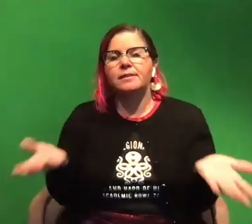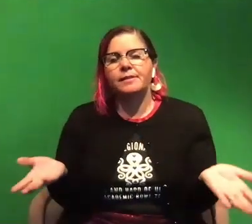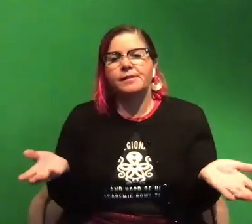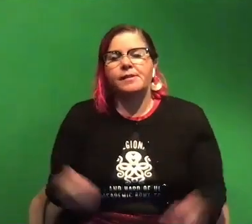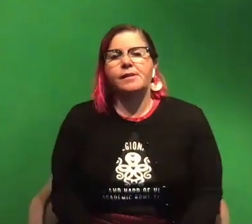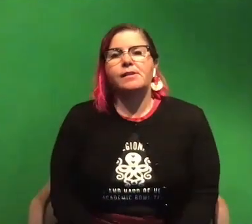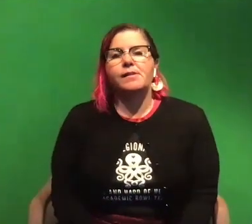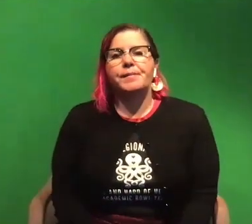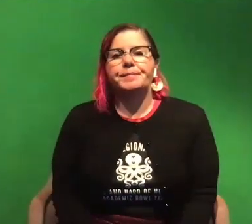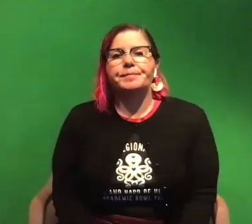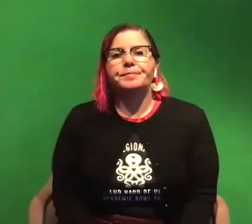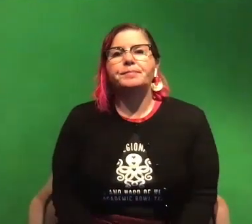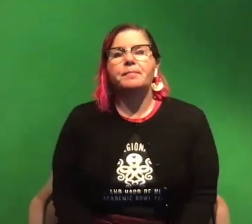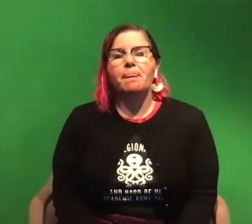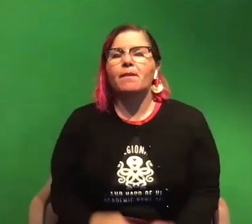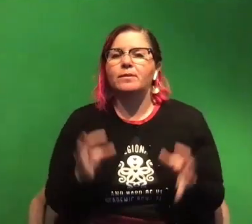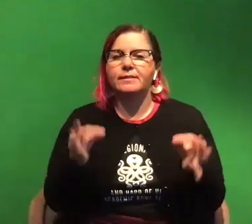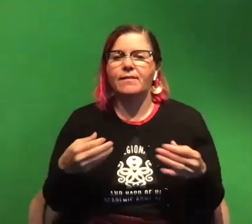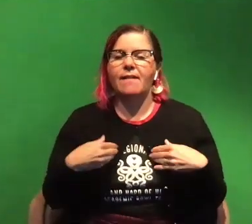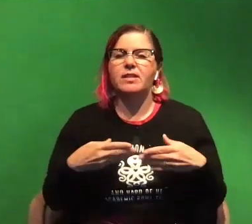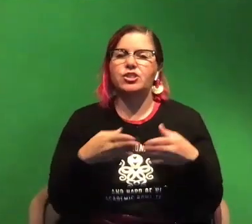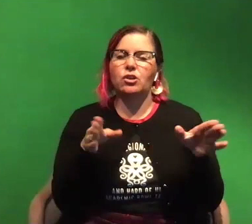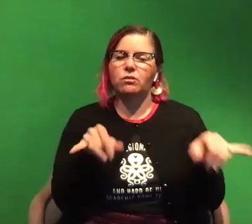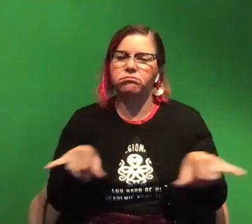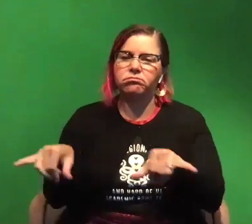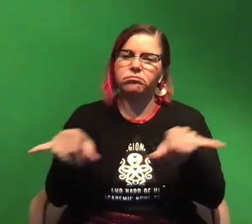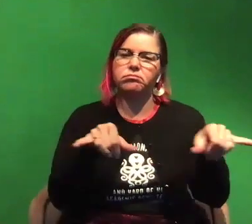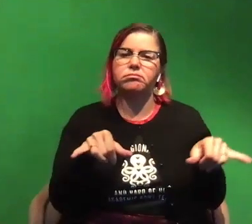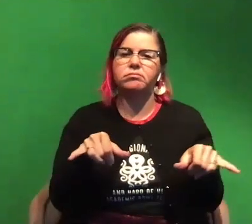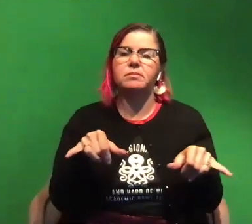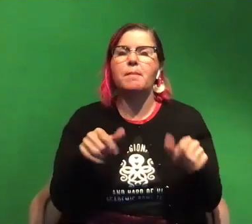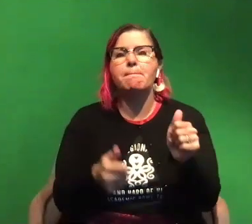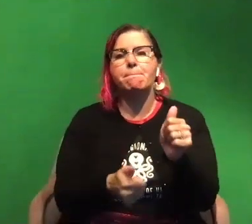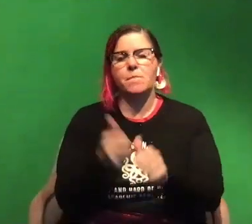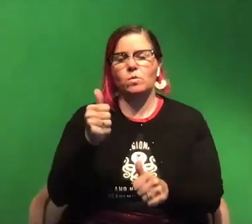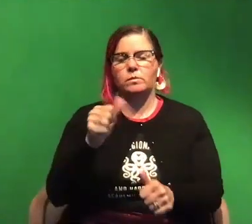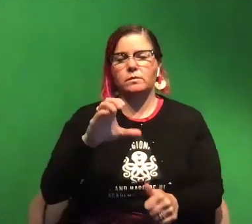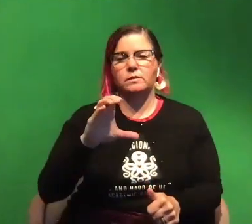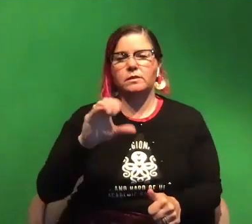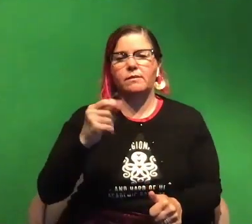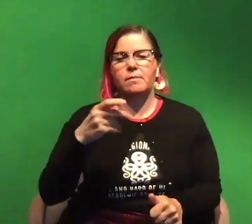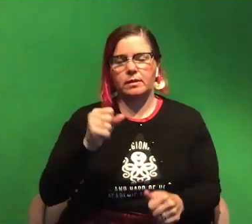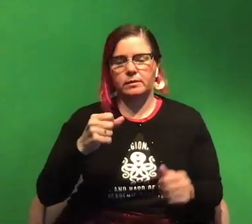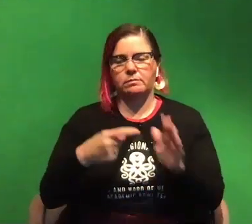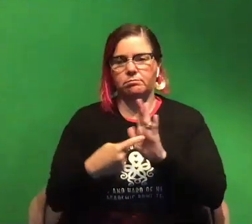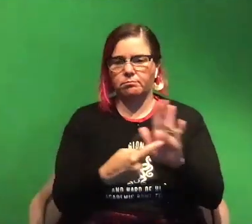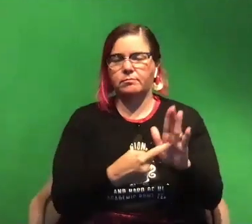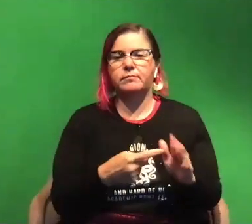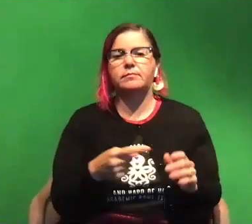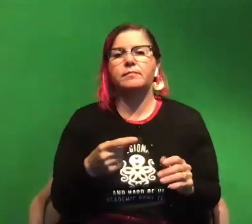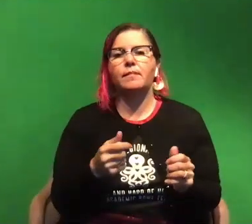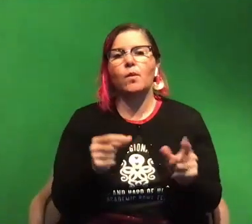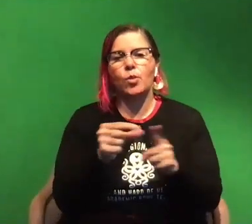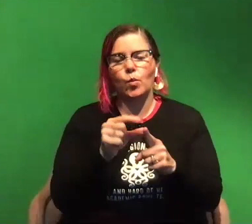You know, there are definitely some general commonalities that I'll say that most cephalopods exhibit. So, you know, the word